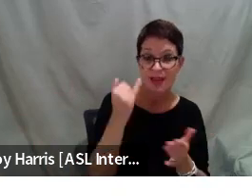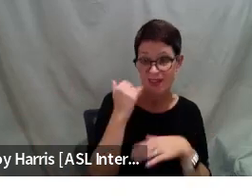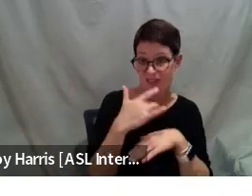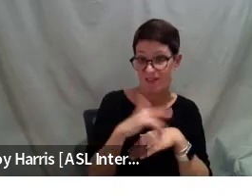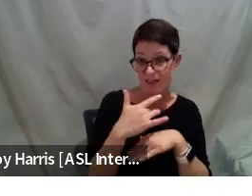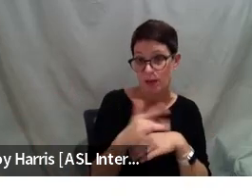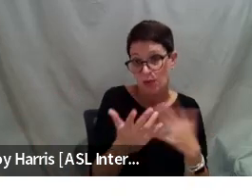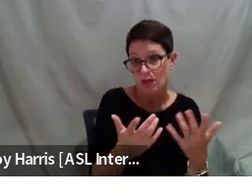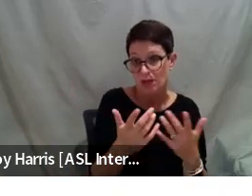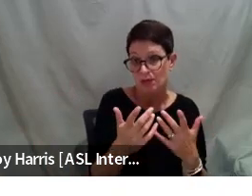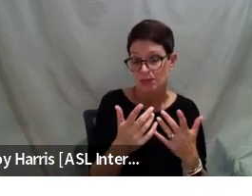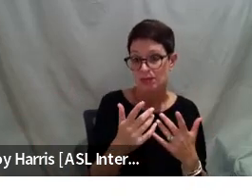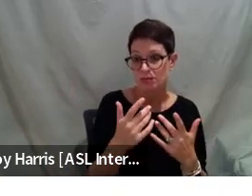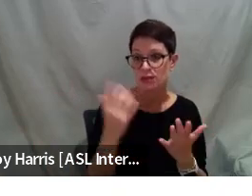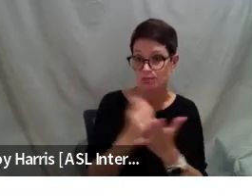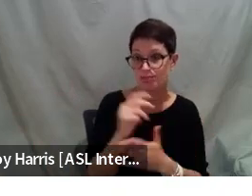available.